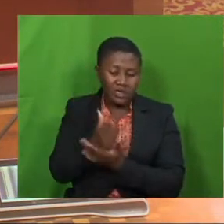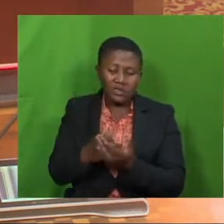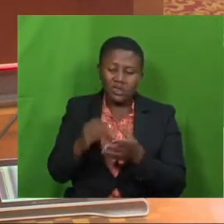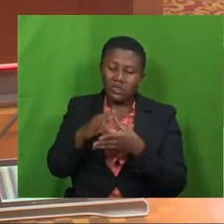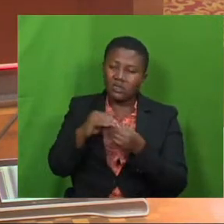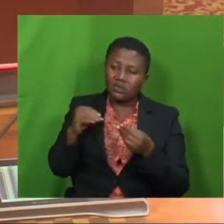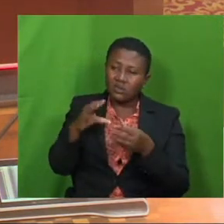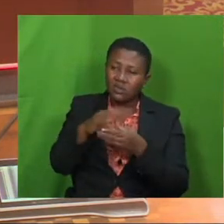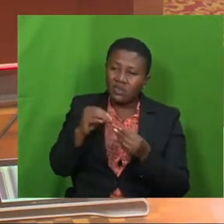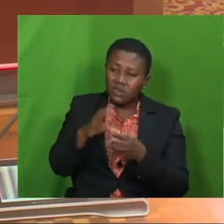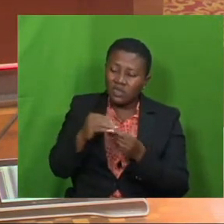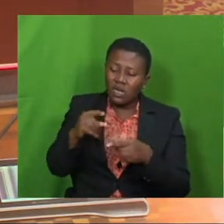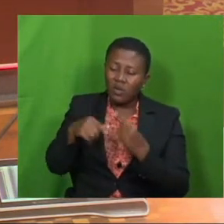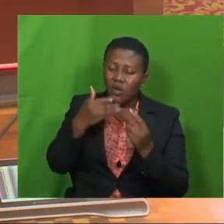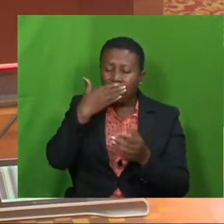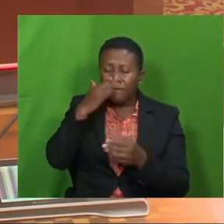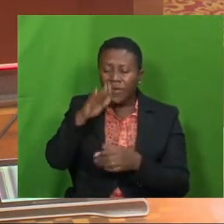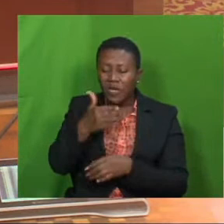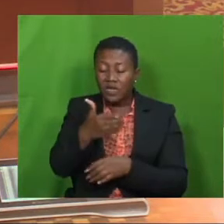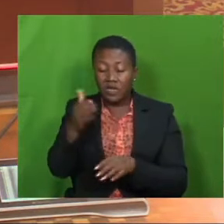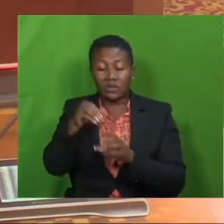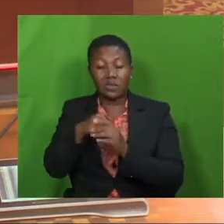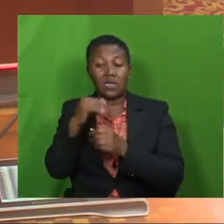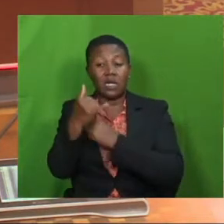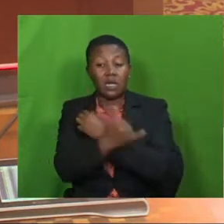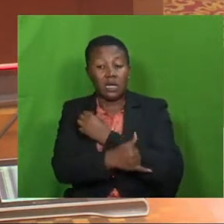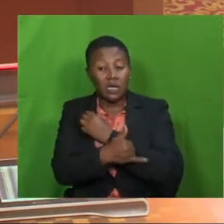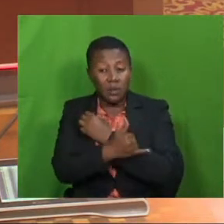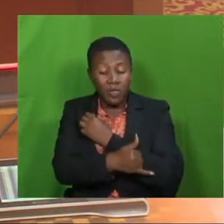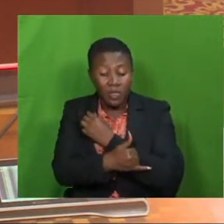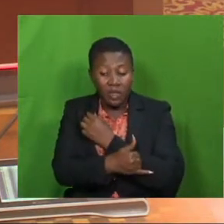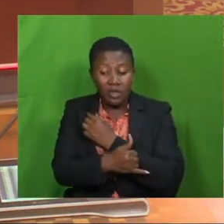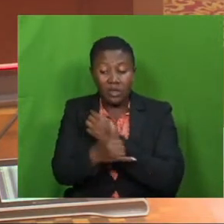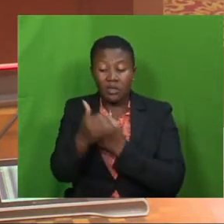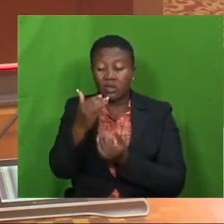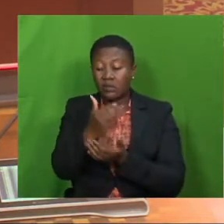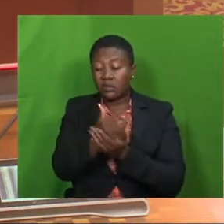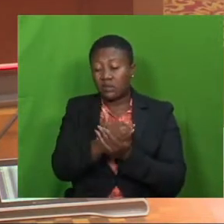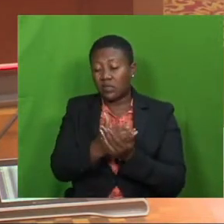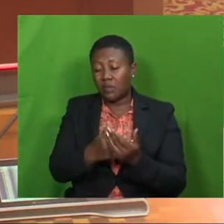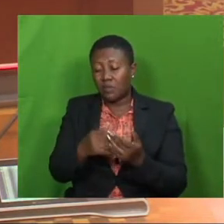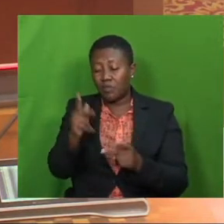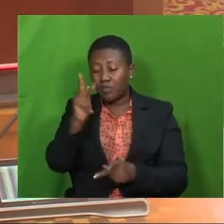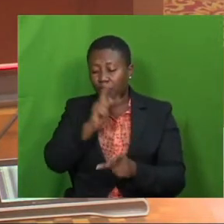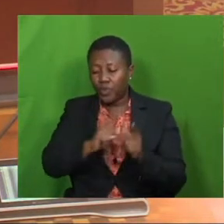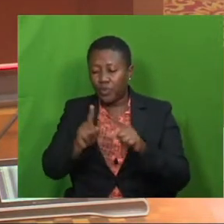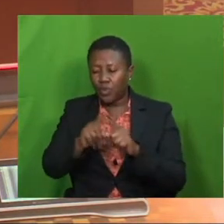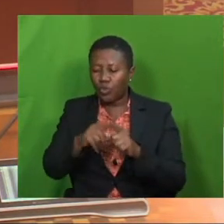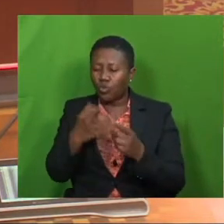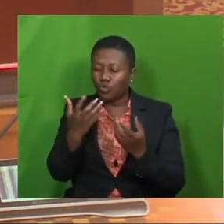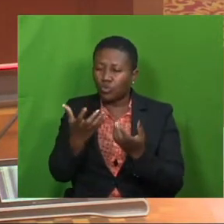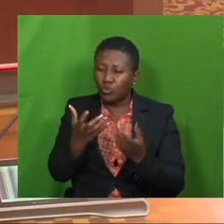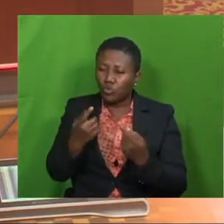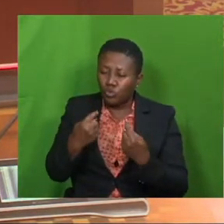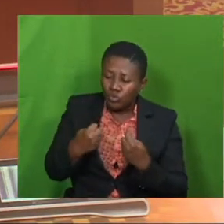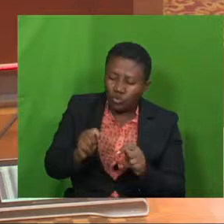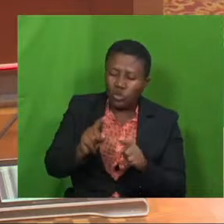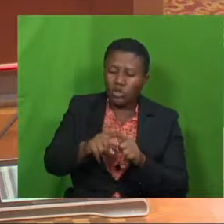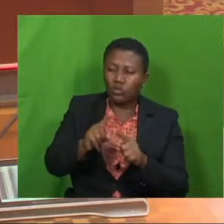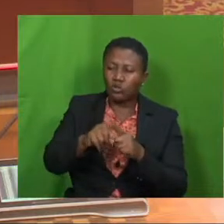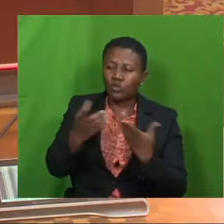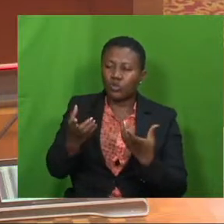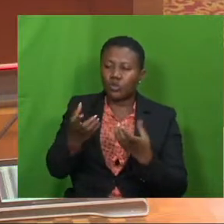some parts of our country and coup-mongering, particularly from people who should know better and on social